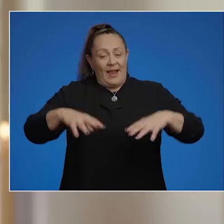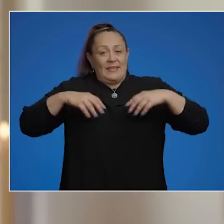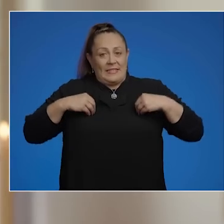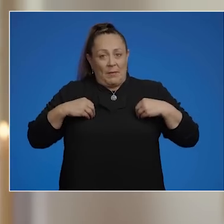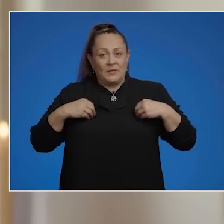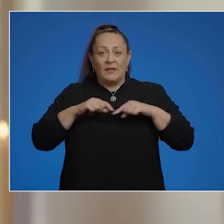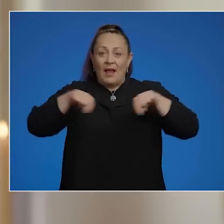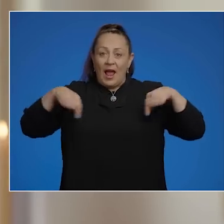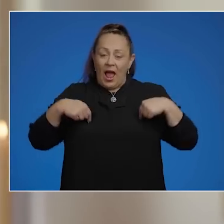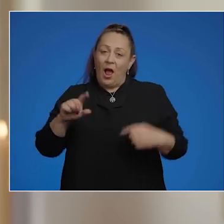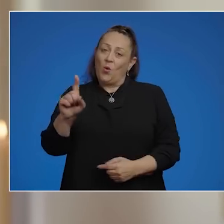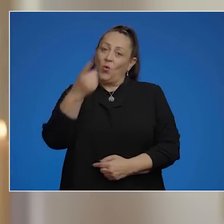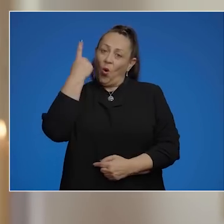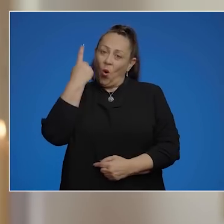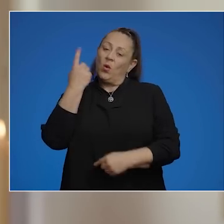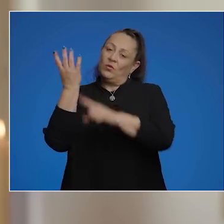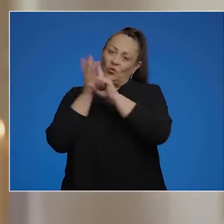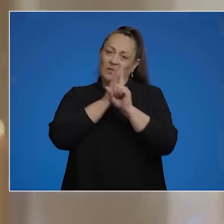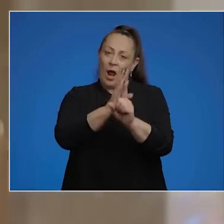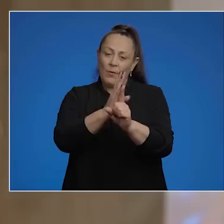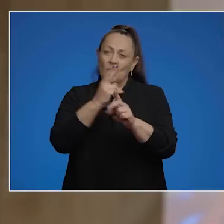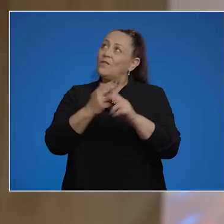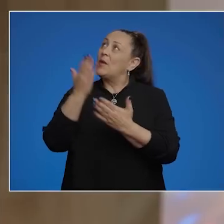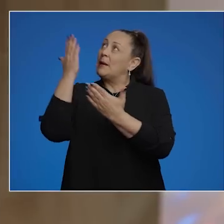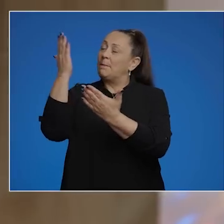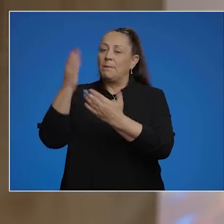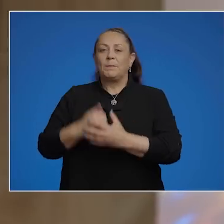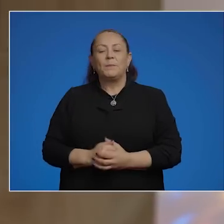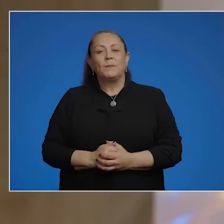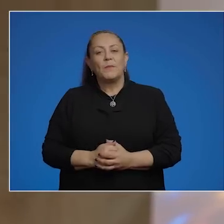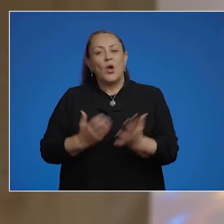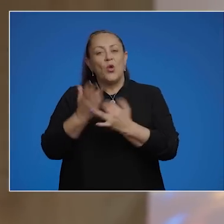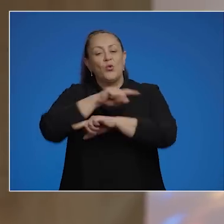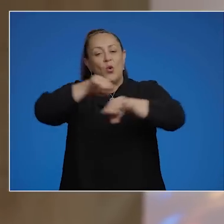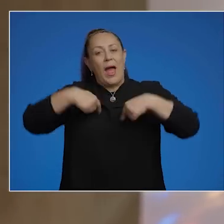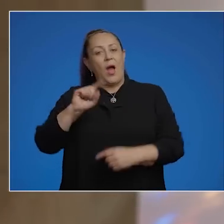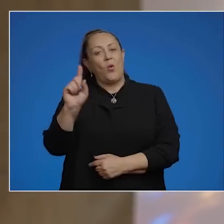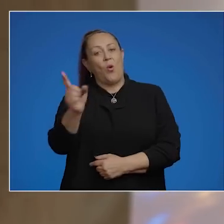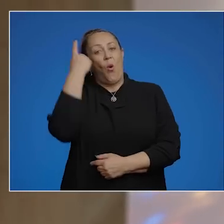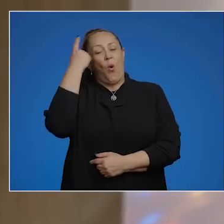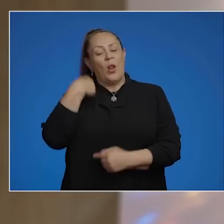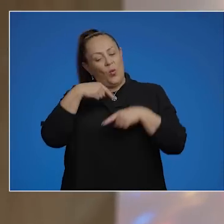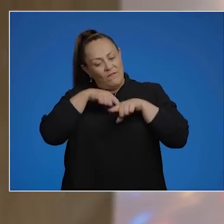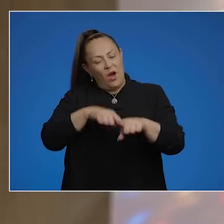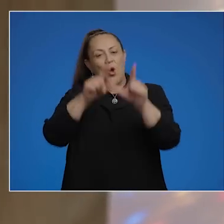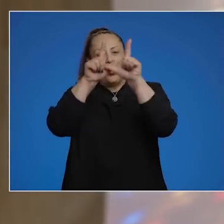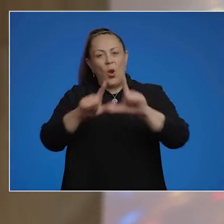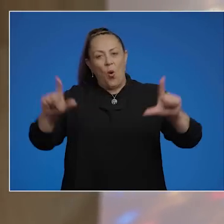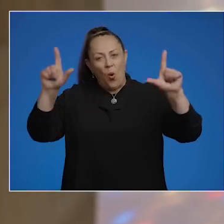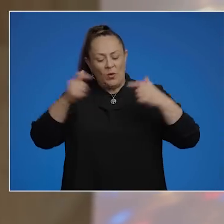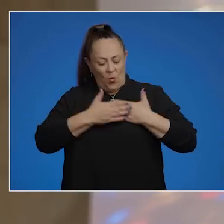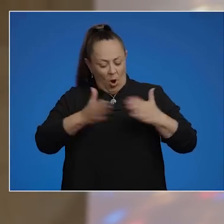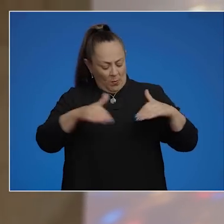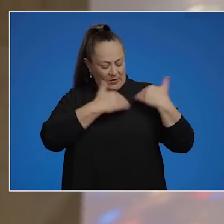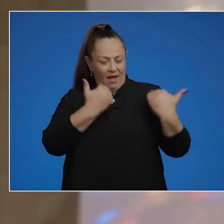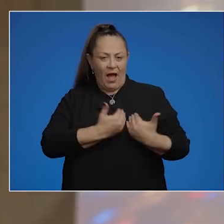with our call to discipleship. In that call, we follow the Lord. We open our